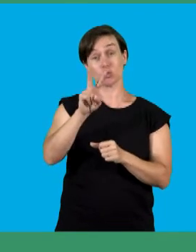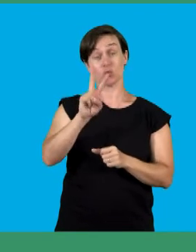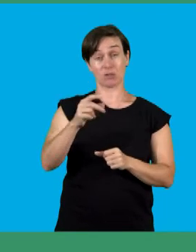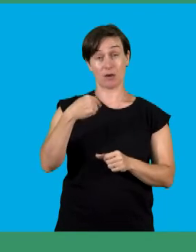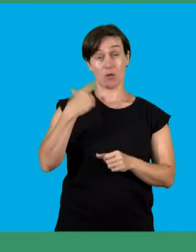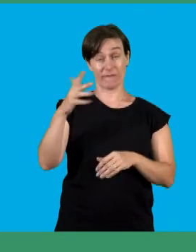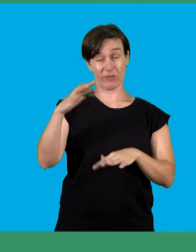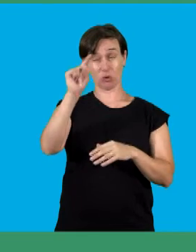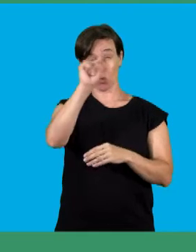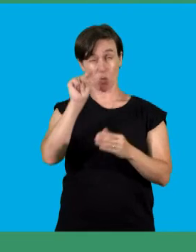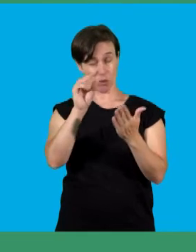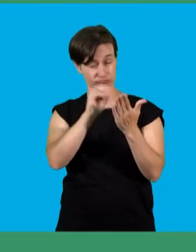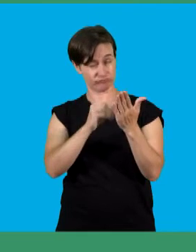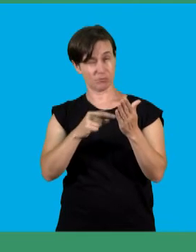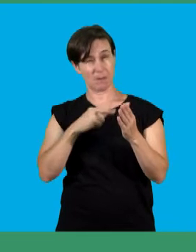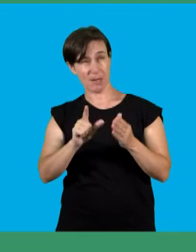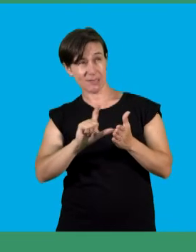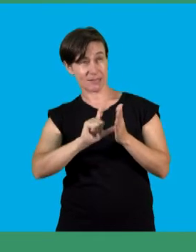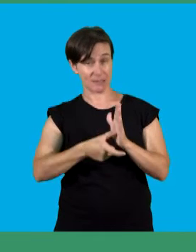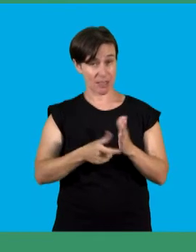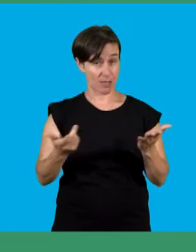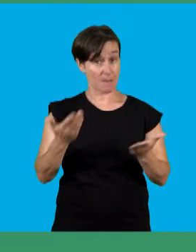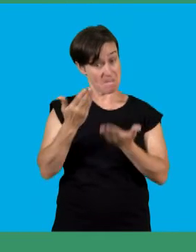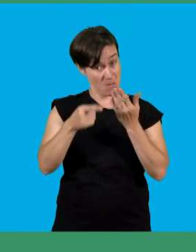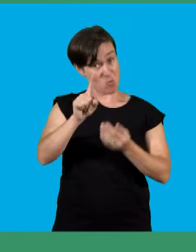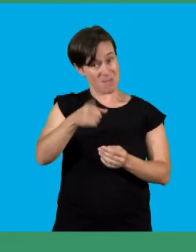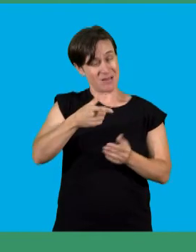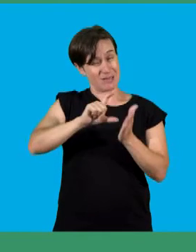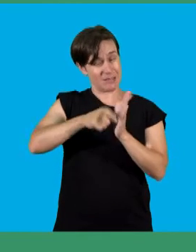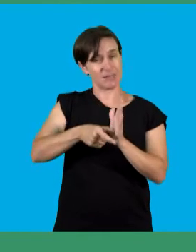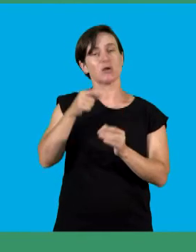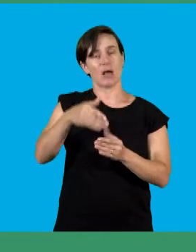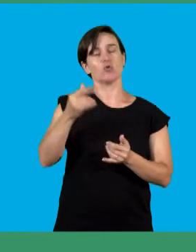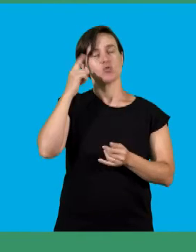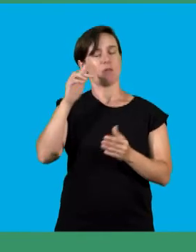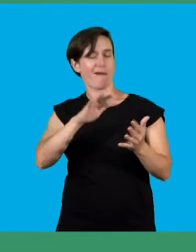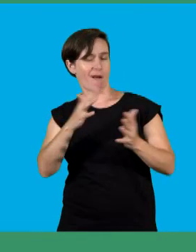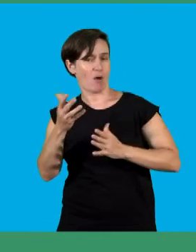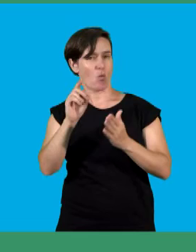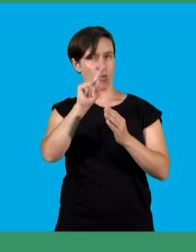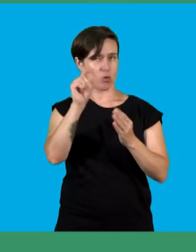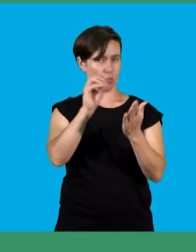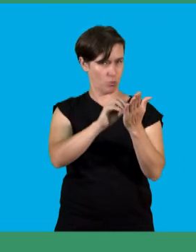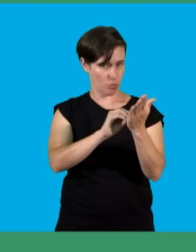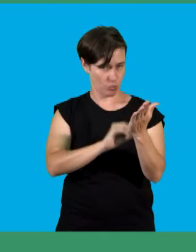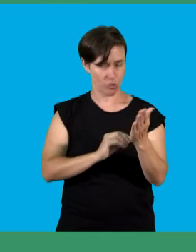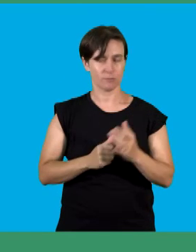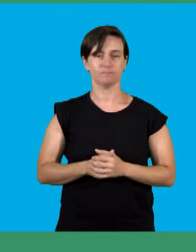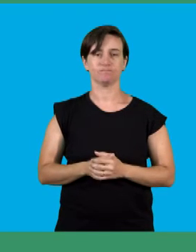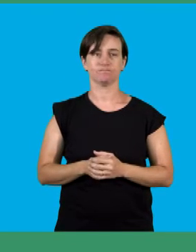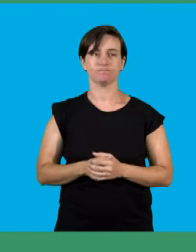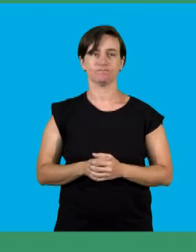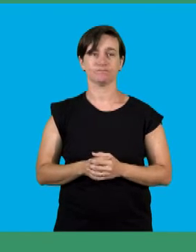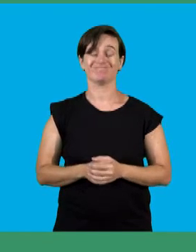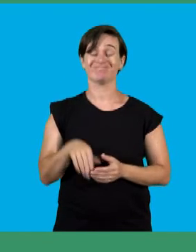the question there that said you have to design a questionnaire, so you know how to structure now your questionnaire.